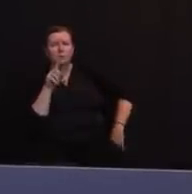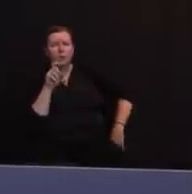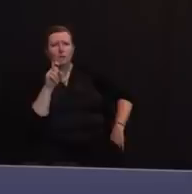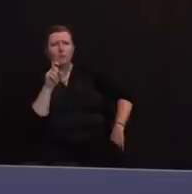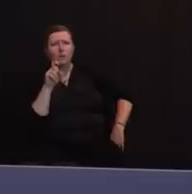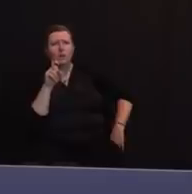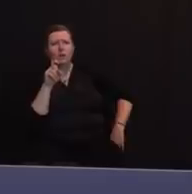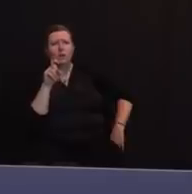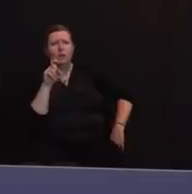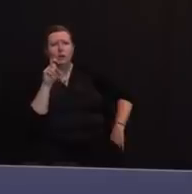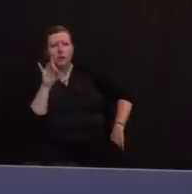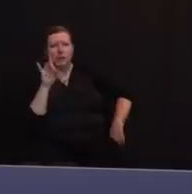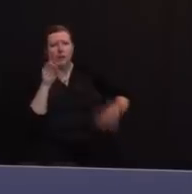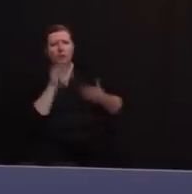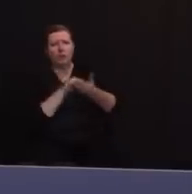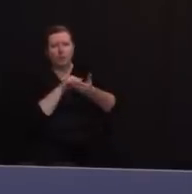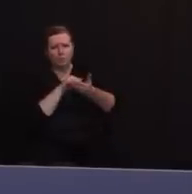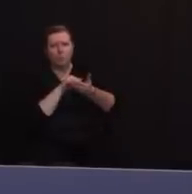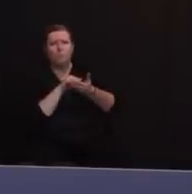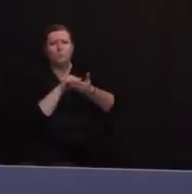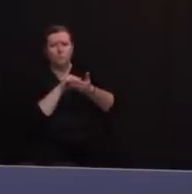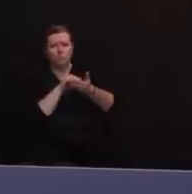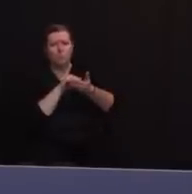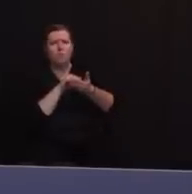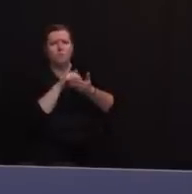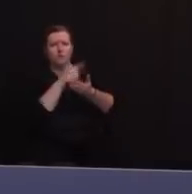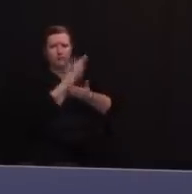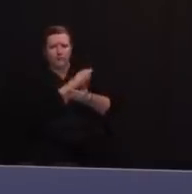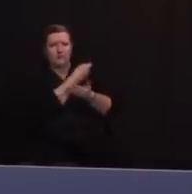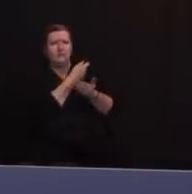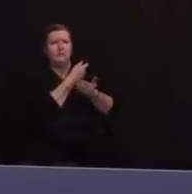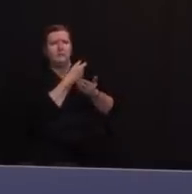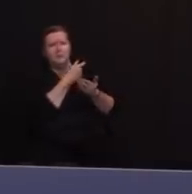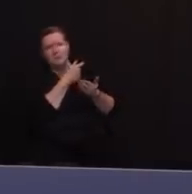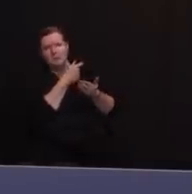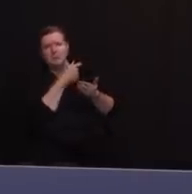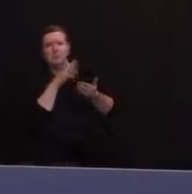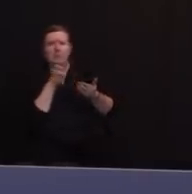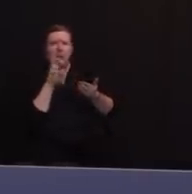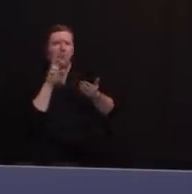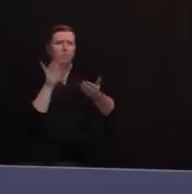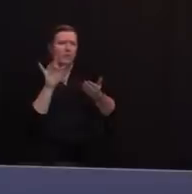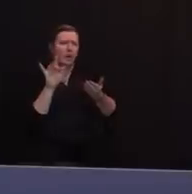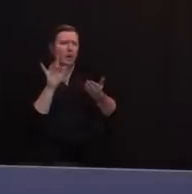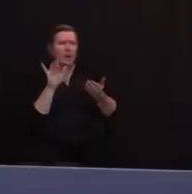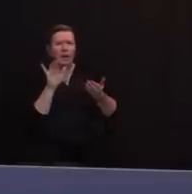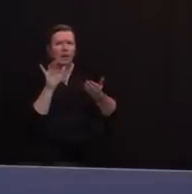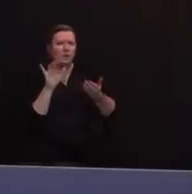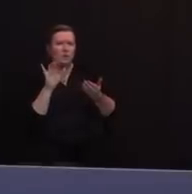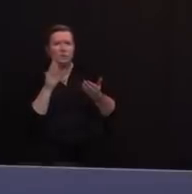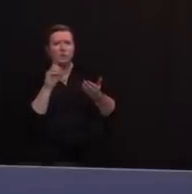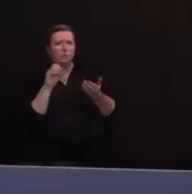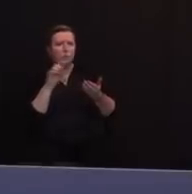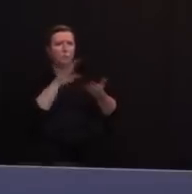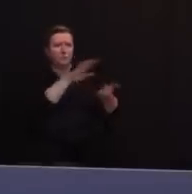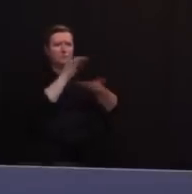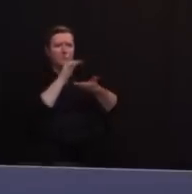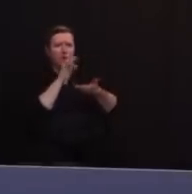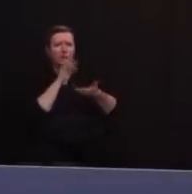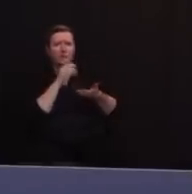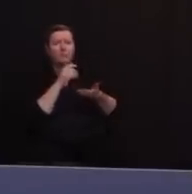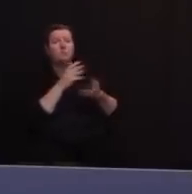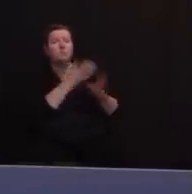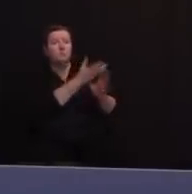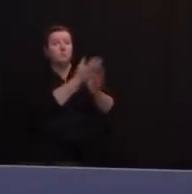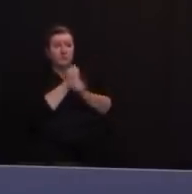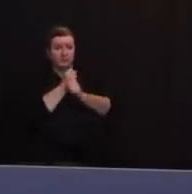108,000, it looks like 625 doses, and we received about 1.5%